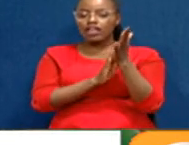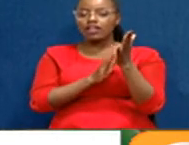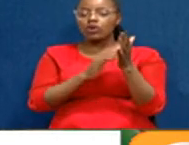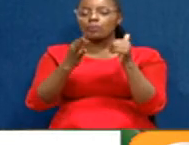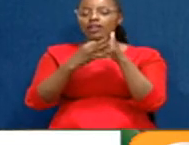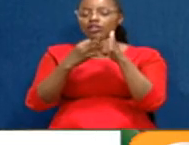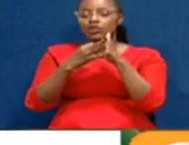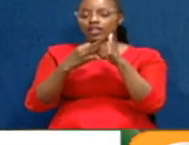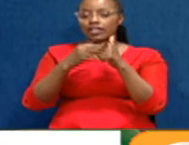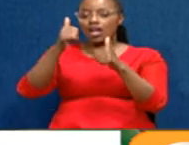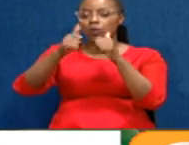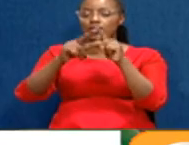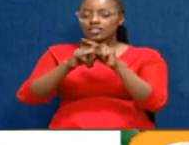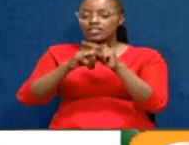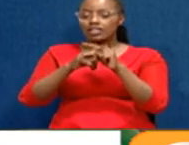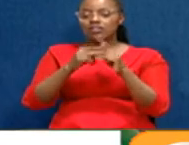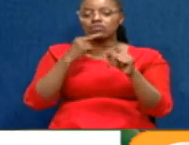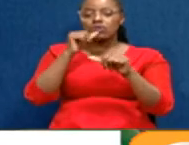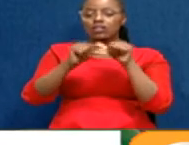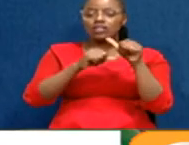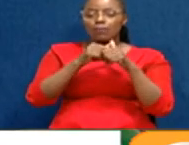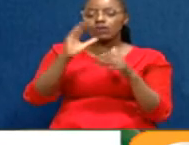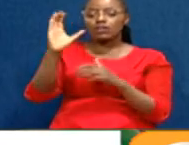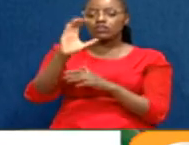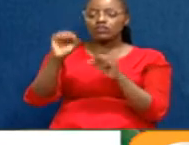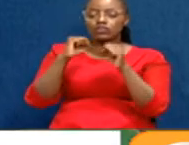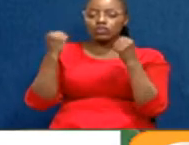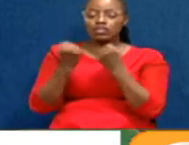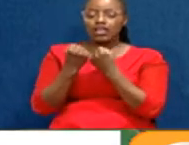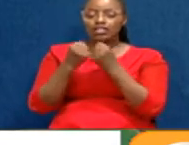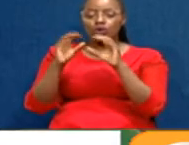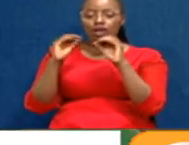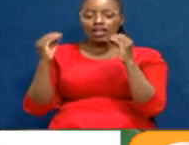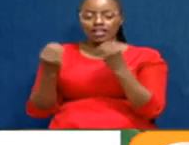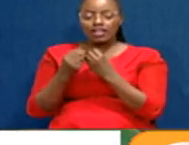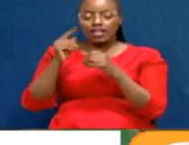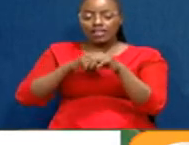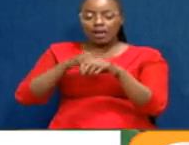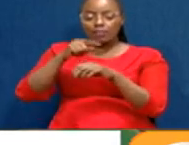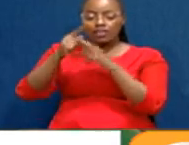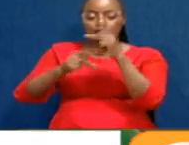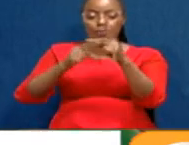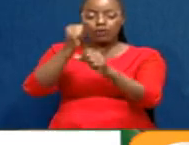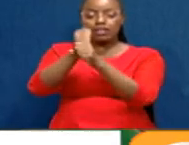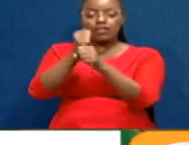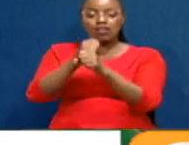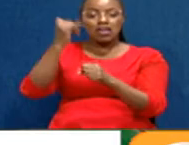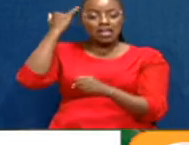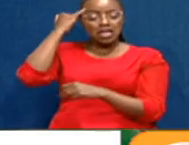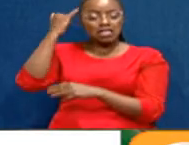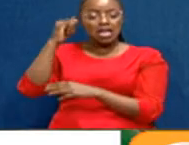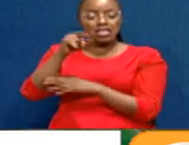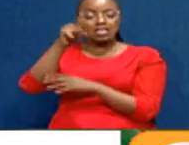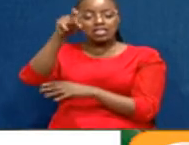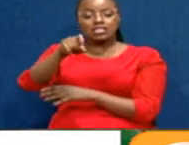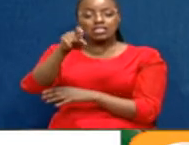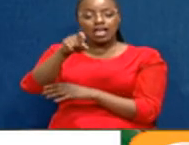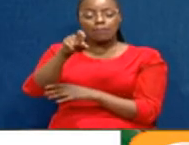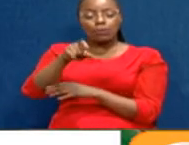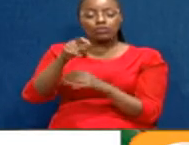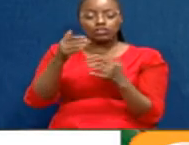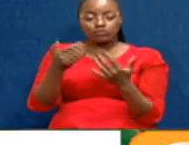recommendation 8, which touches on civil society organization. Now, when this process is done, ideally, it is supposed